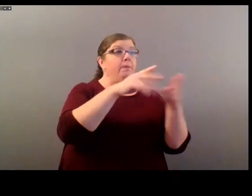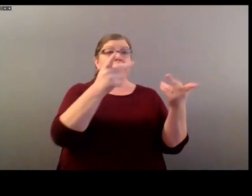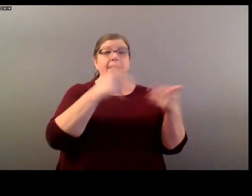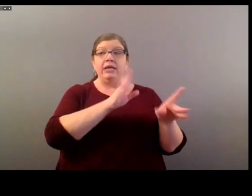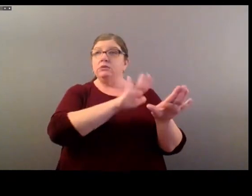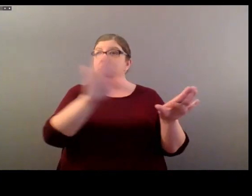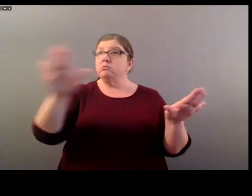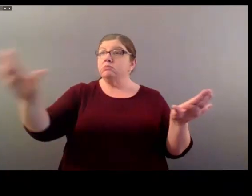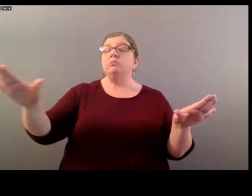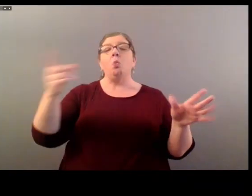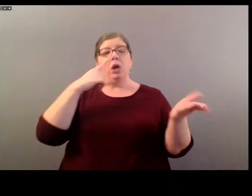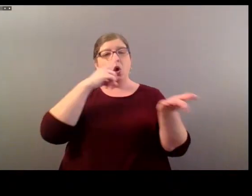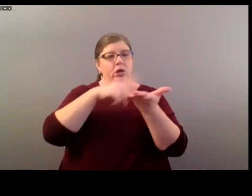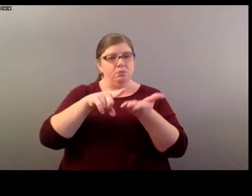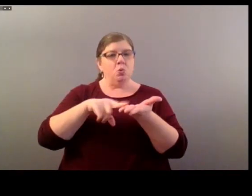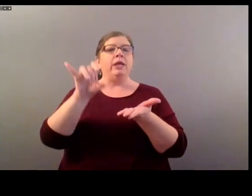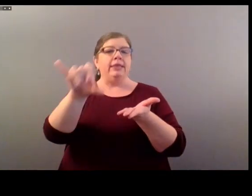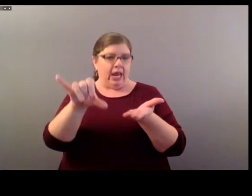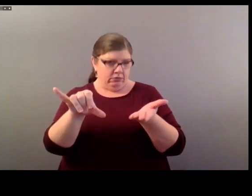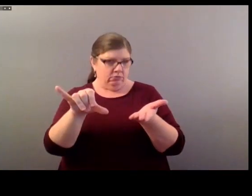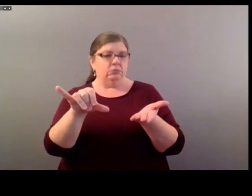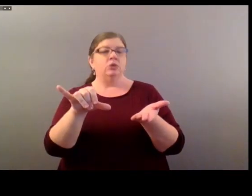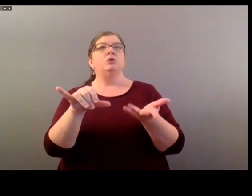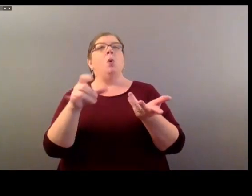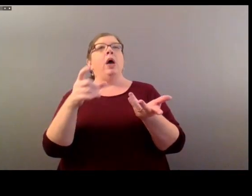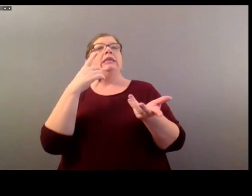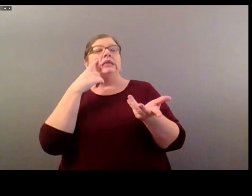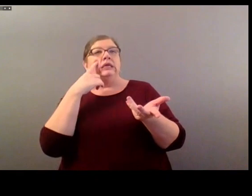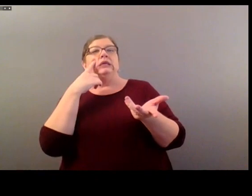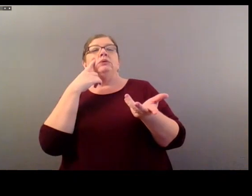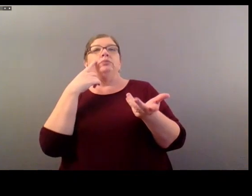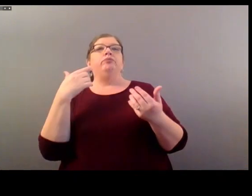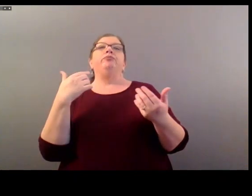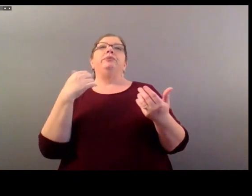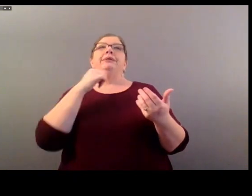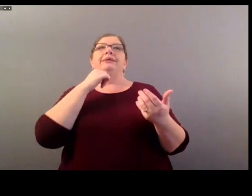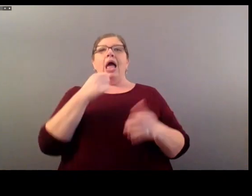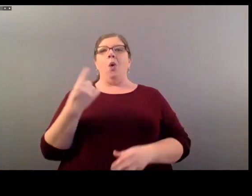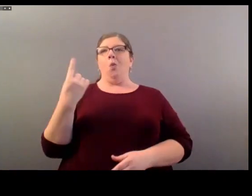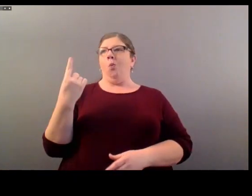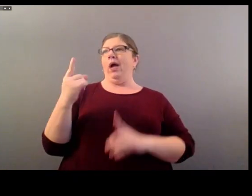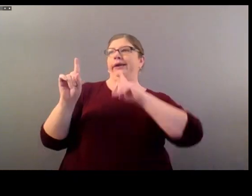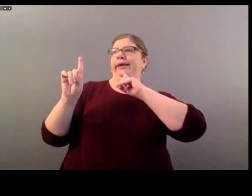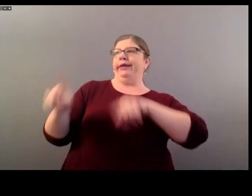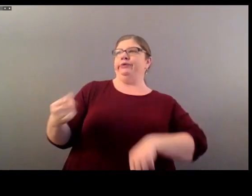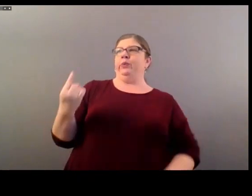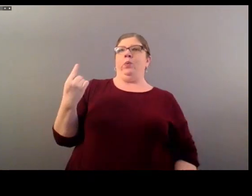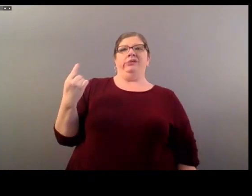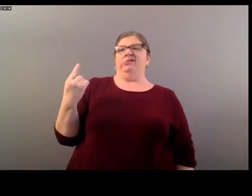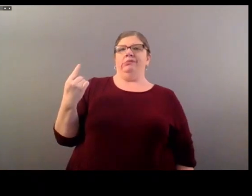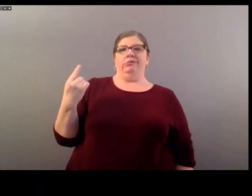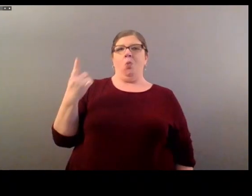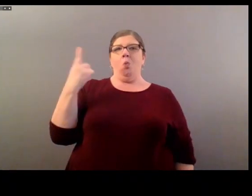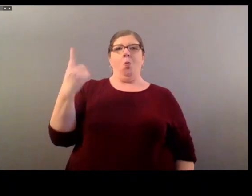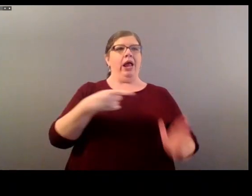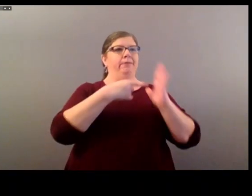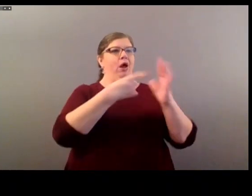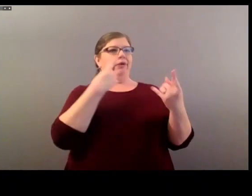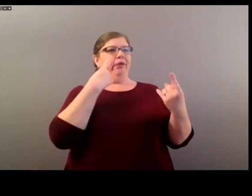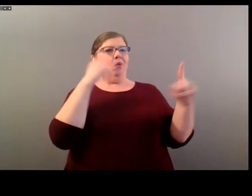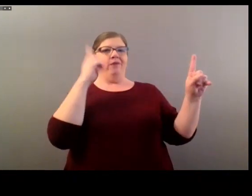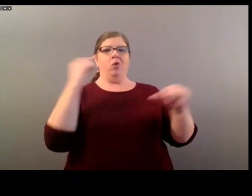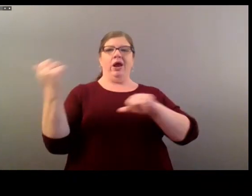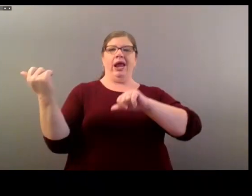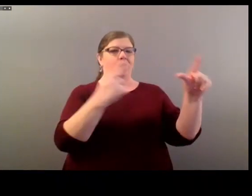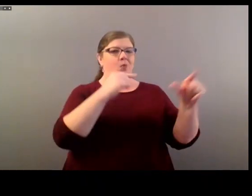are exploring that. So I think that there is not one singular model that works for everyone.